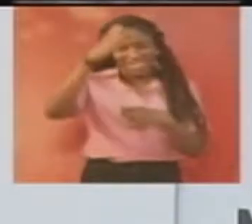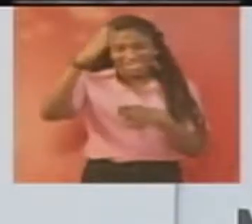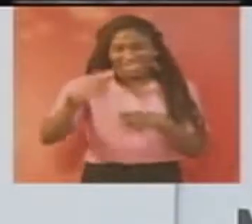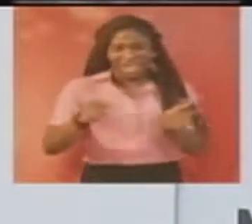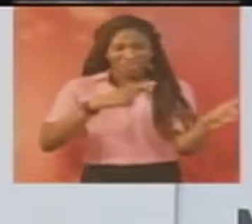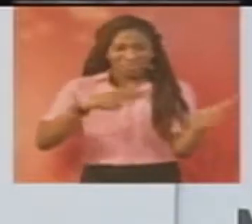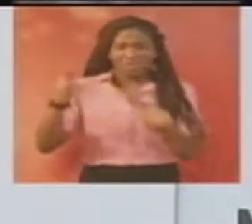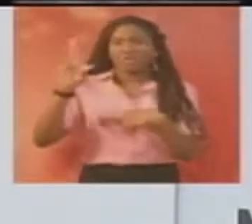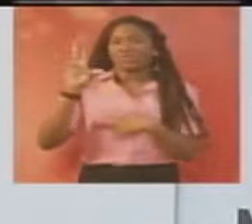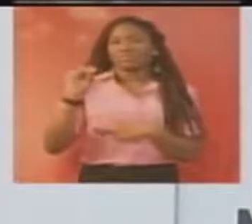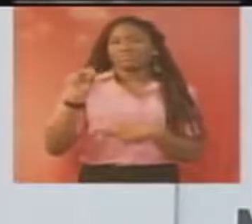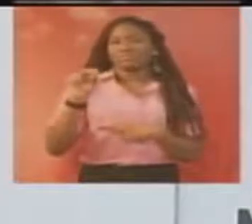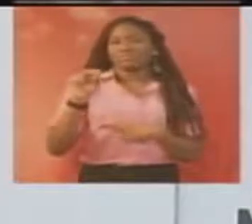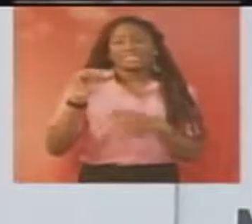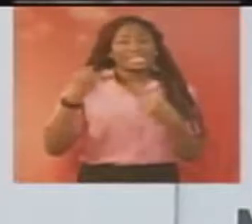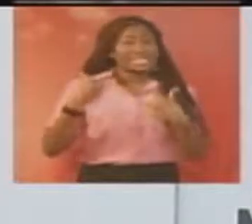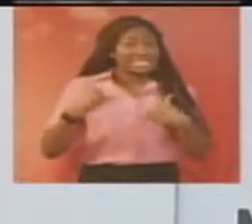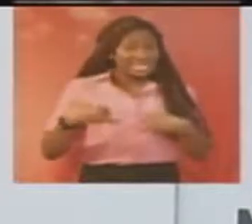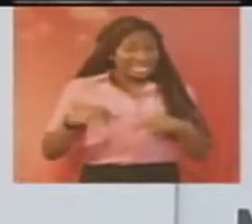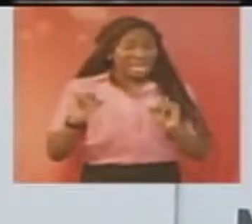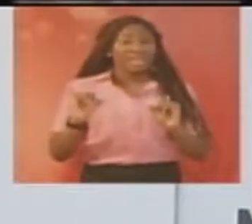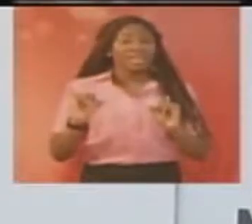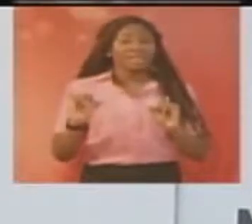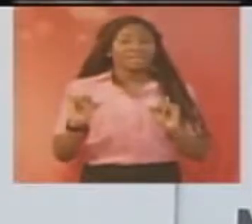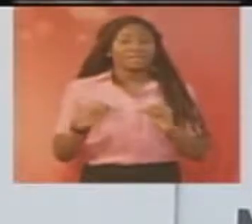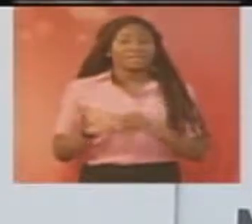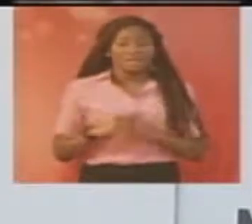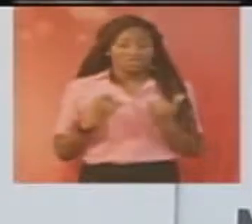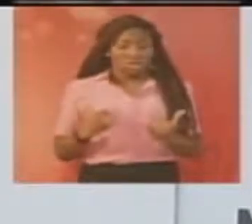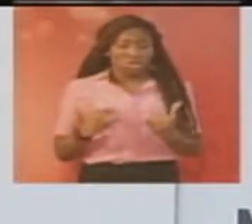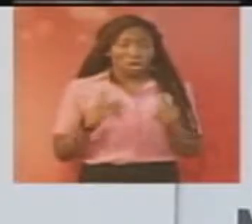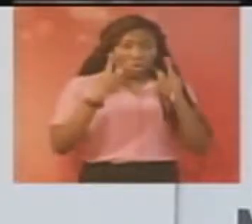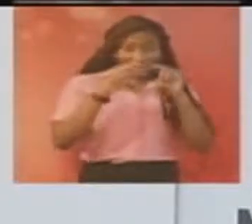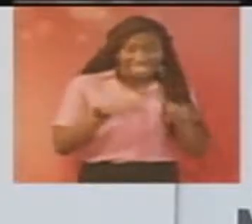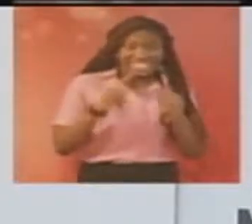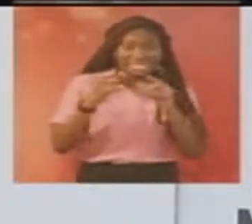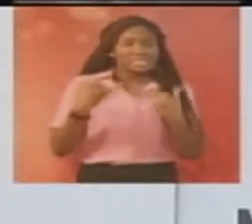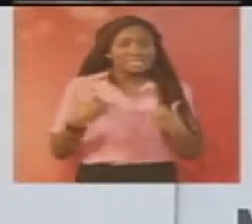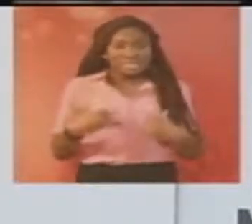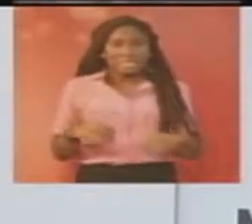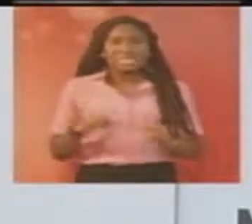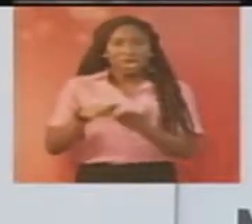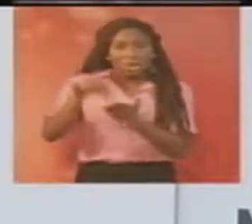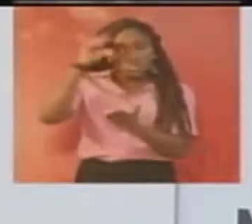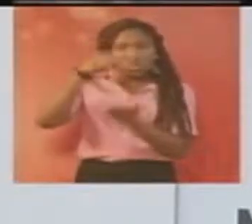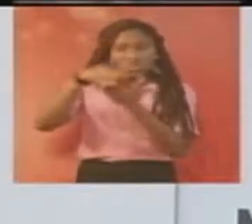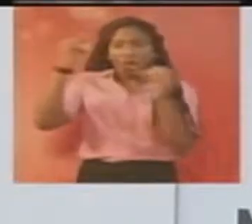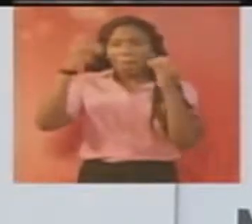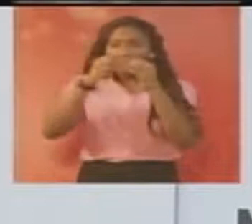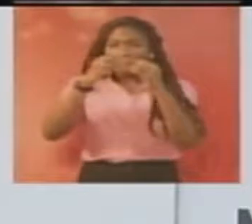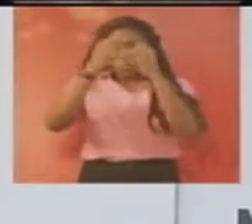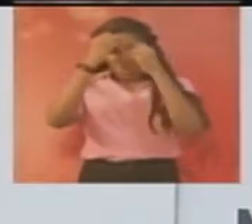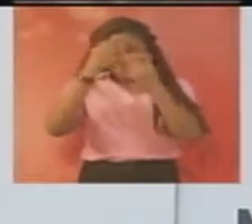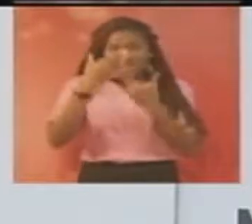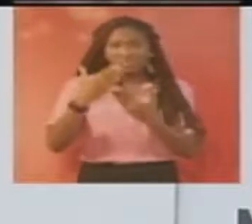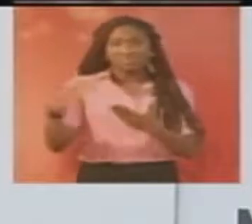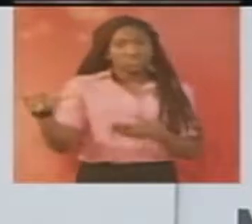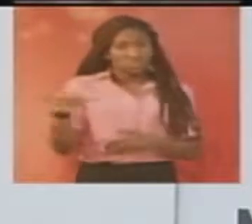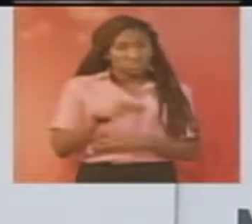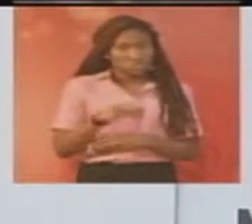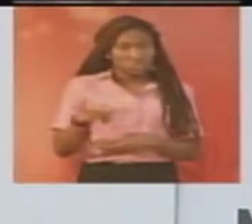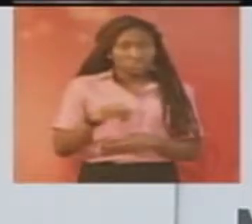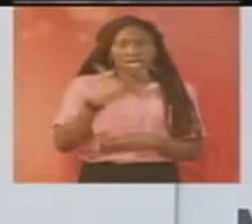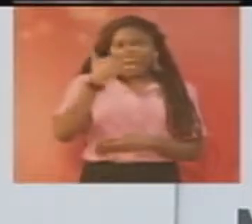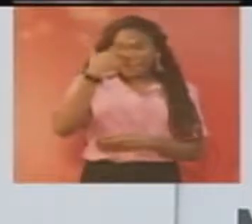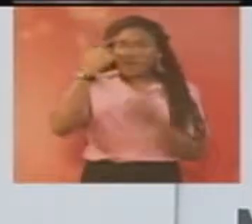were safe. You still get the trial that's going on now, you're still getting safety information from that as well, because you put it into a larger number of